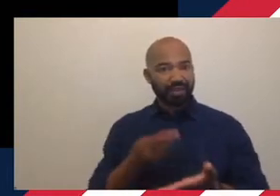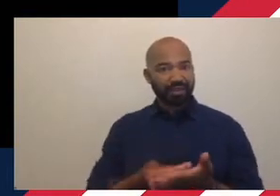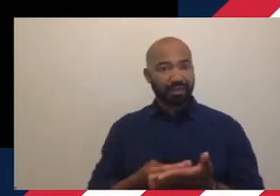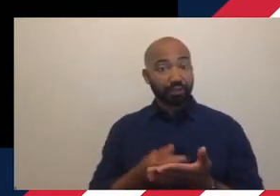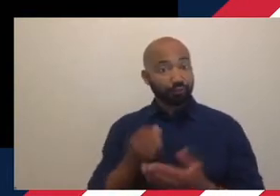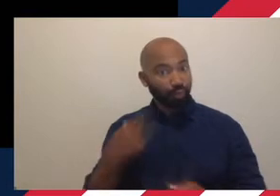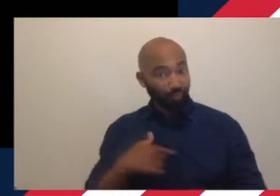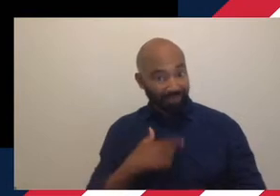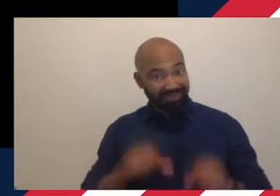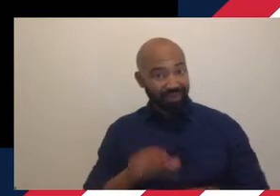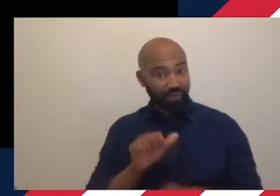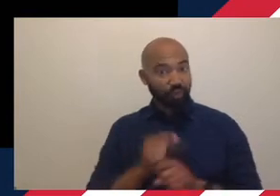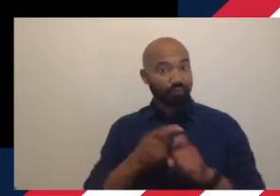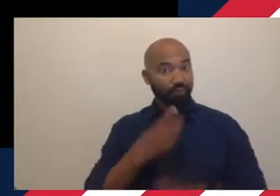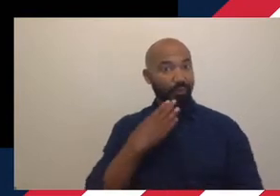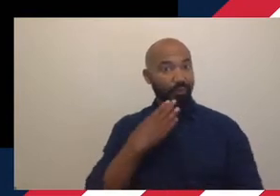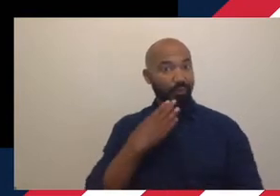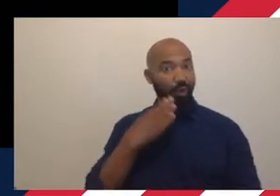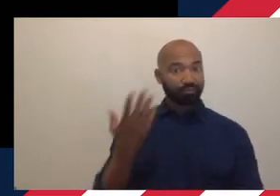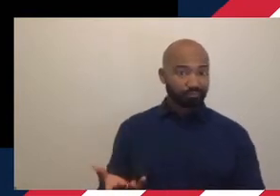home. Mind you,